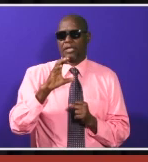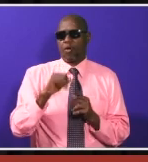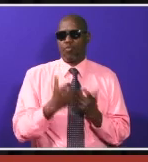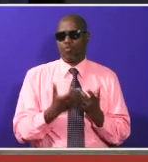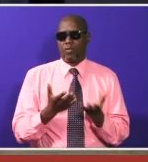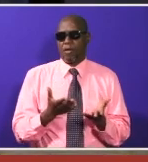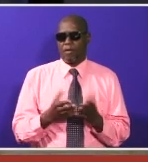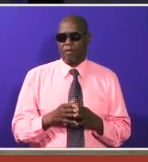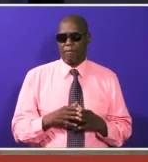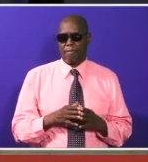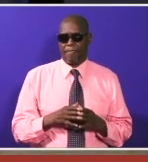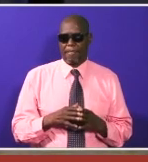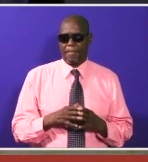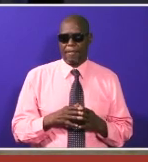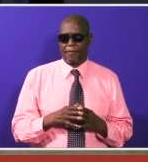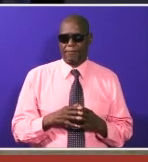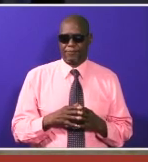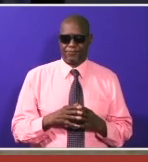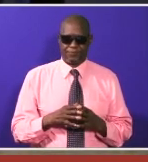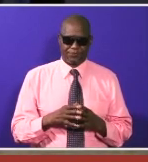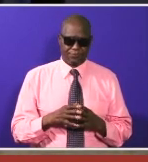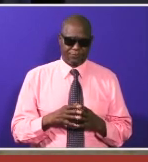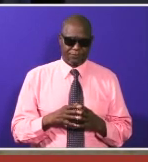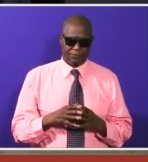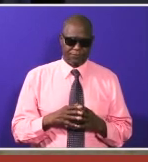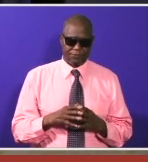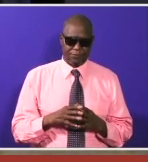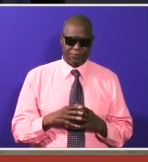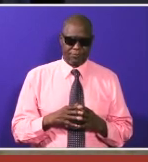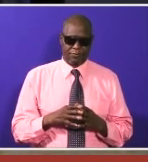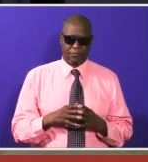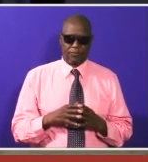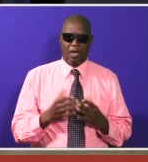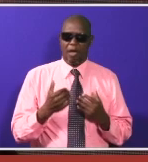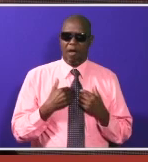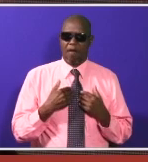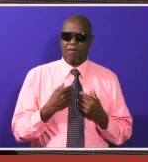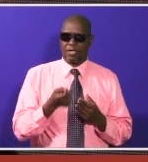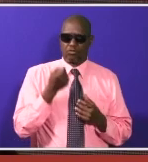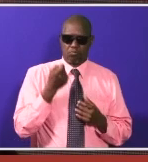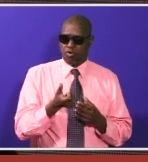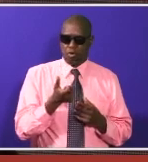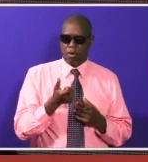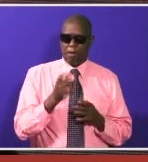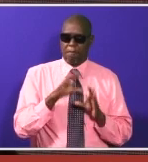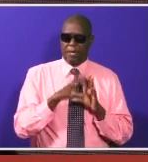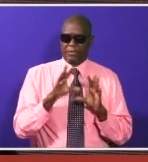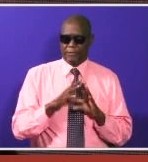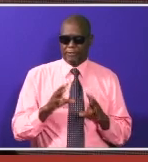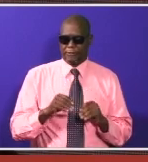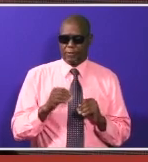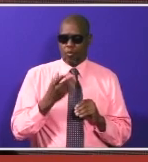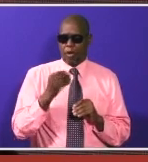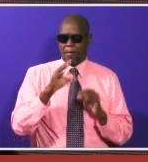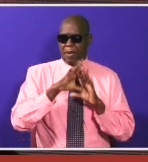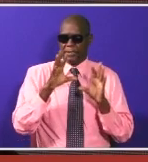For us, we have been actually operating with a very, very thin budget, because the budget has been declining from